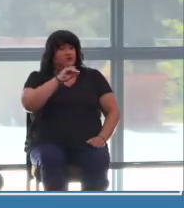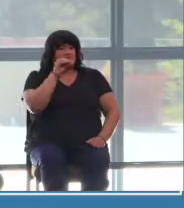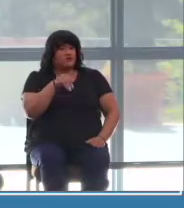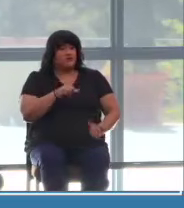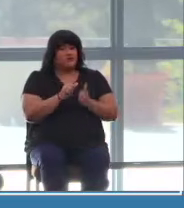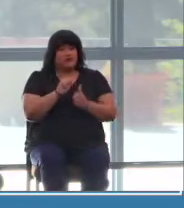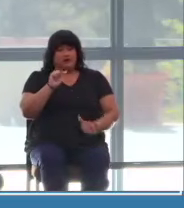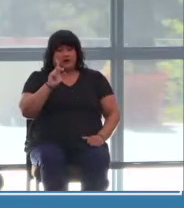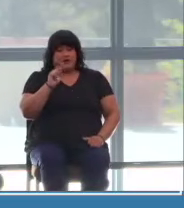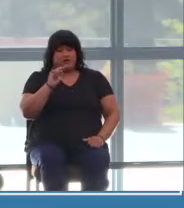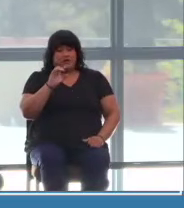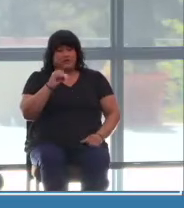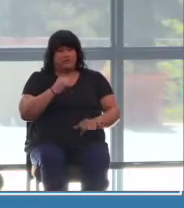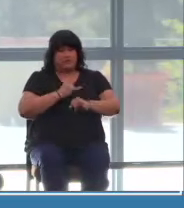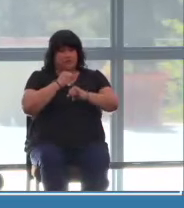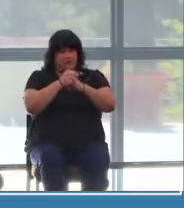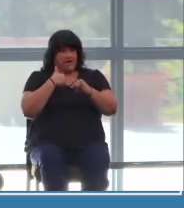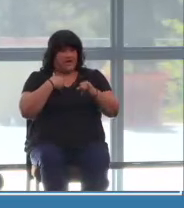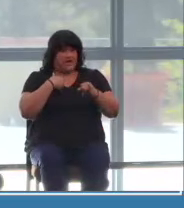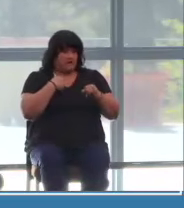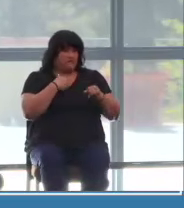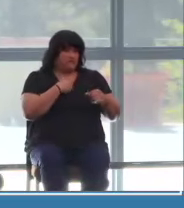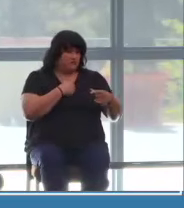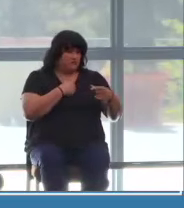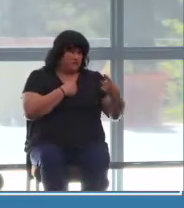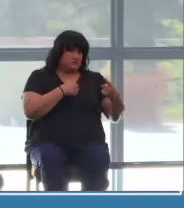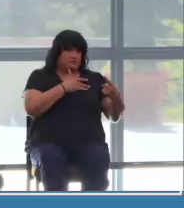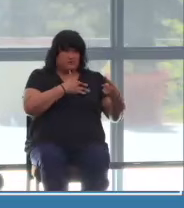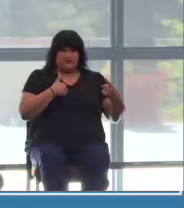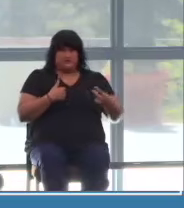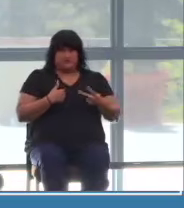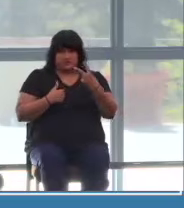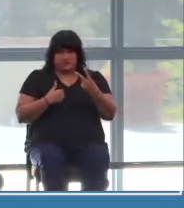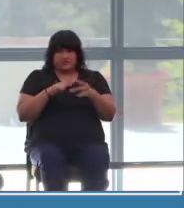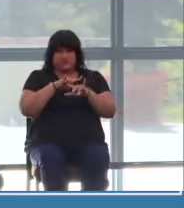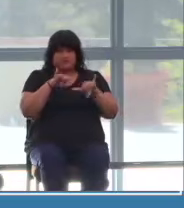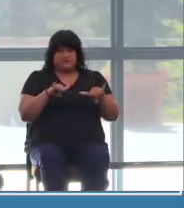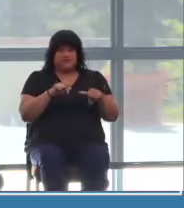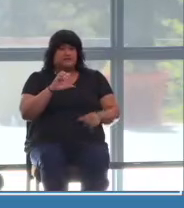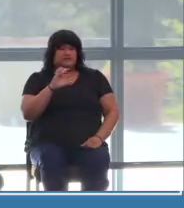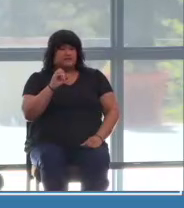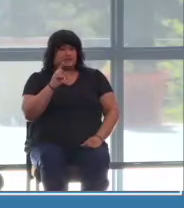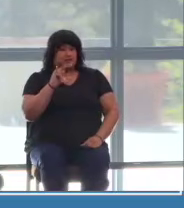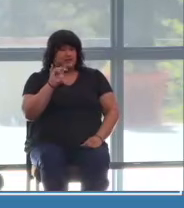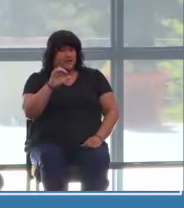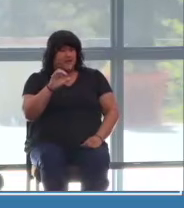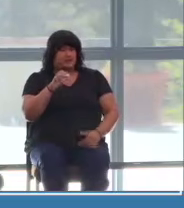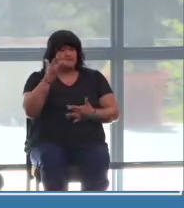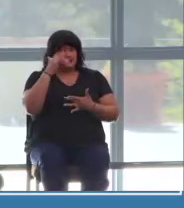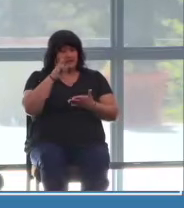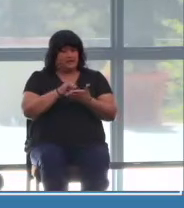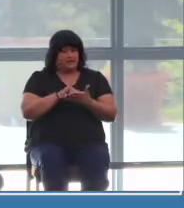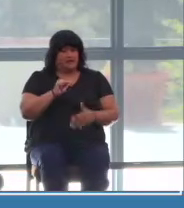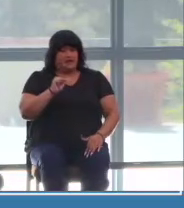a disease have a second autoimmune disease. And celiac disease is a autoimmune